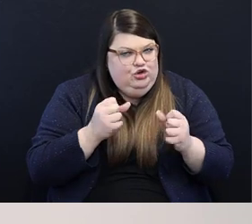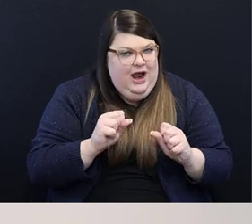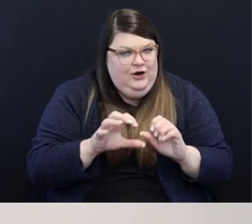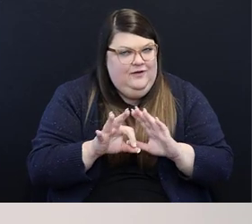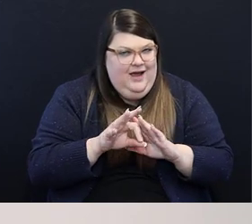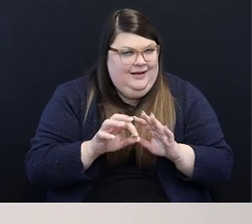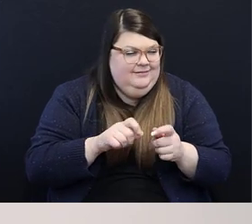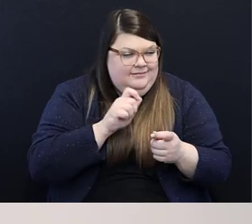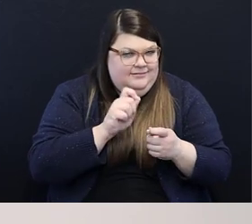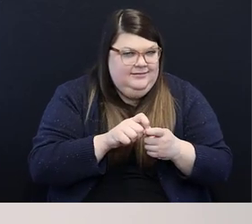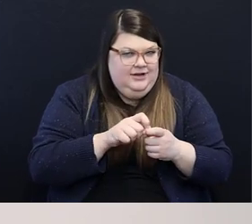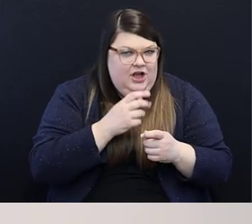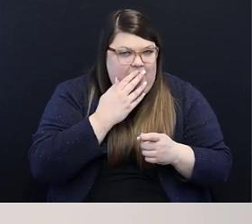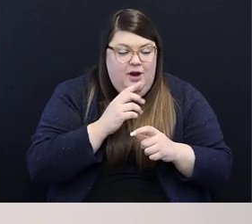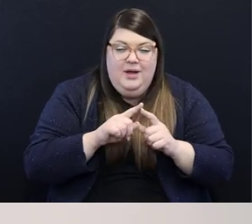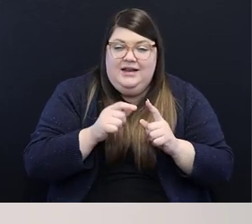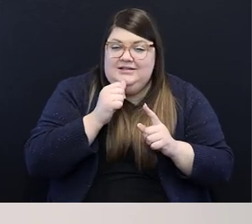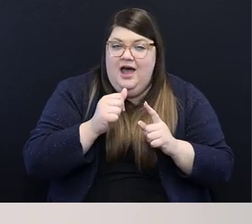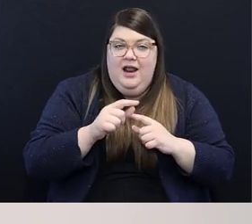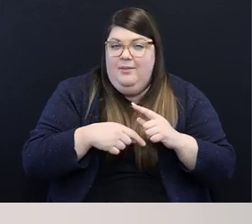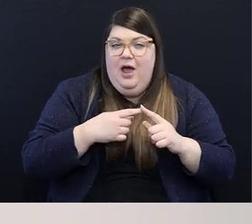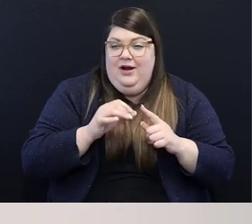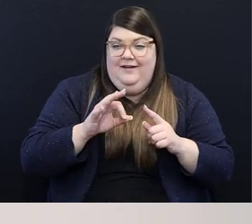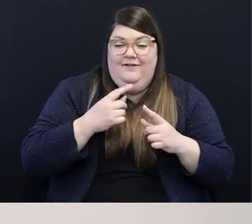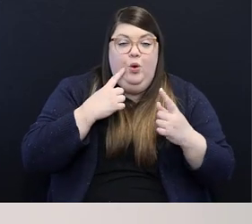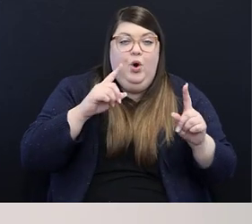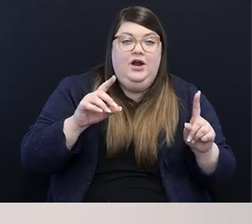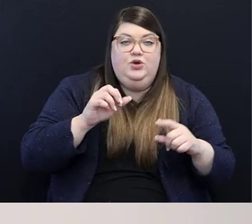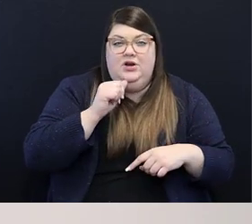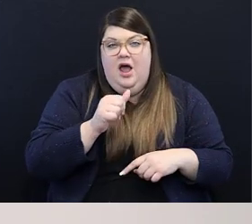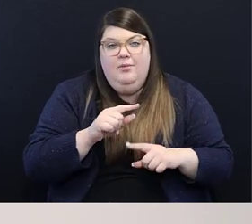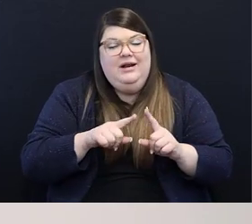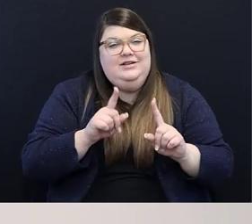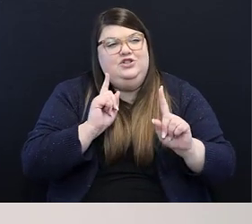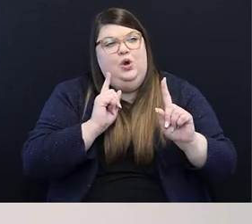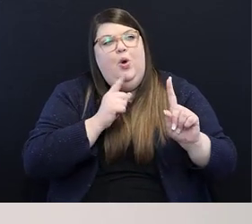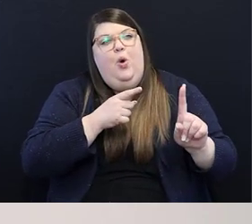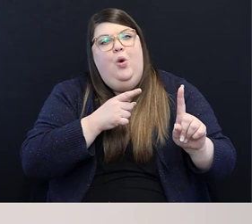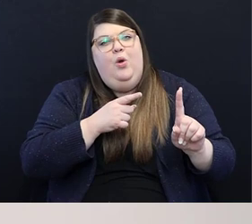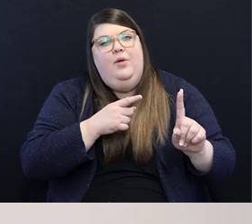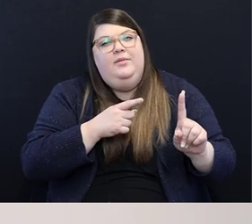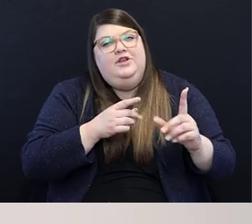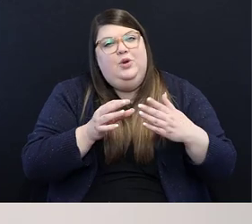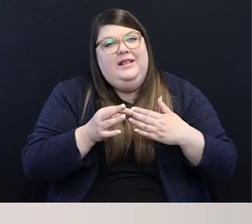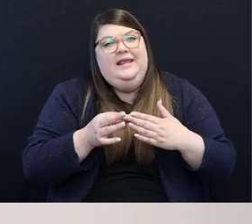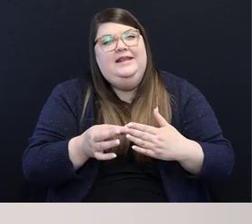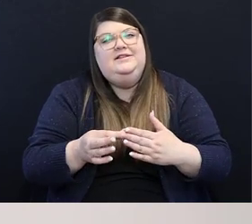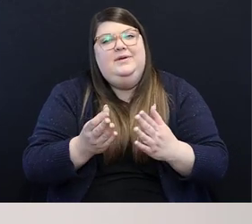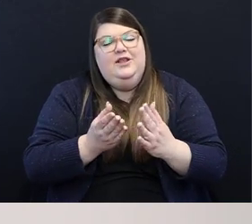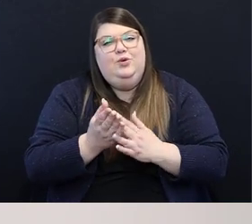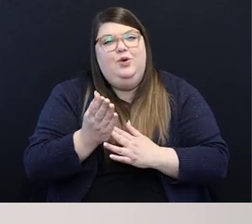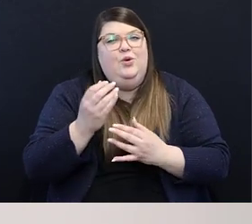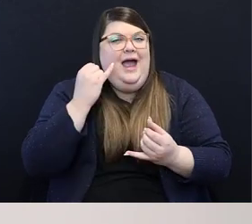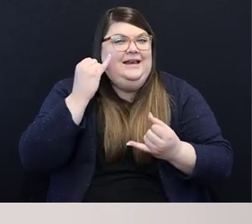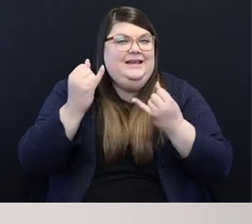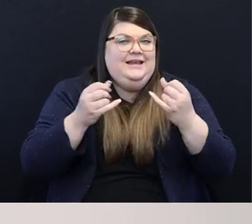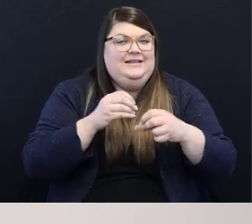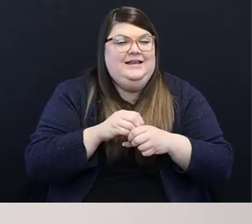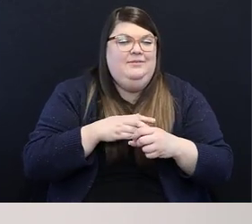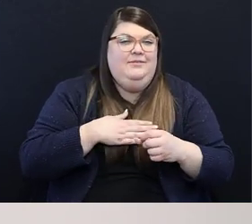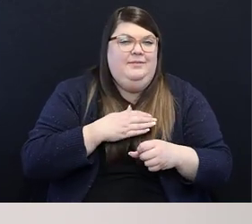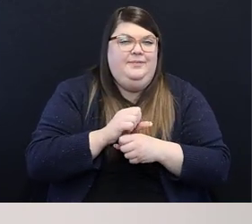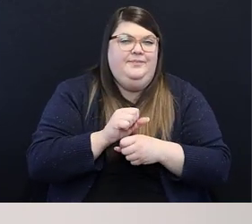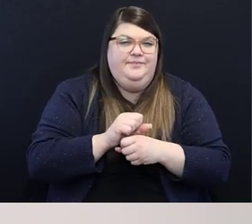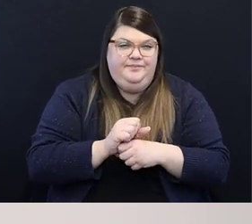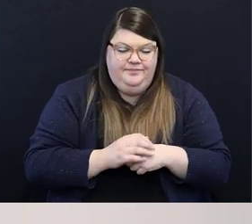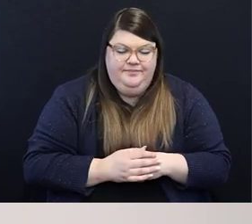not about whether it works or not. It's really just a goal, and so it leads me through ideas in the work. And